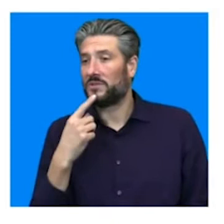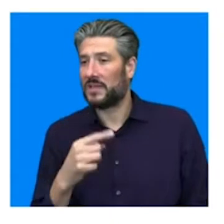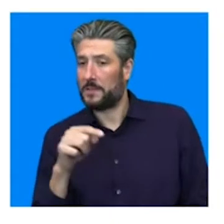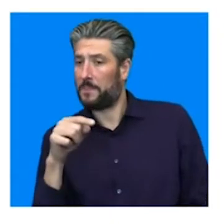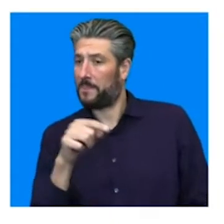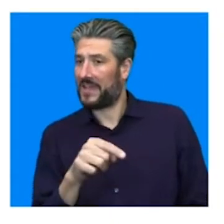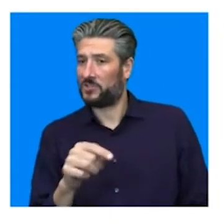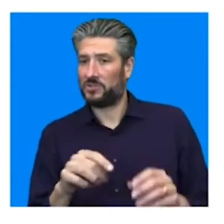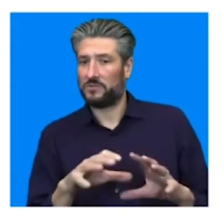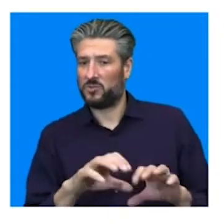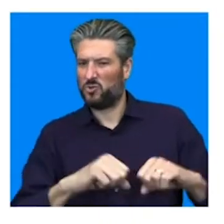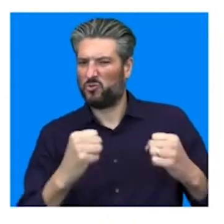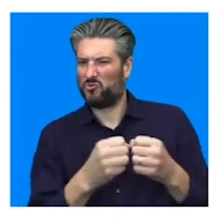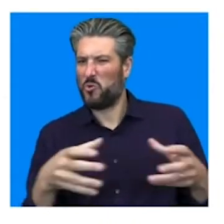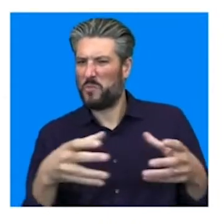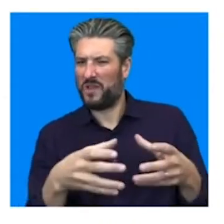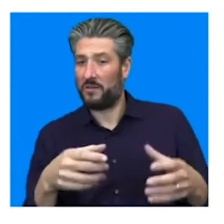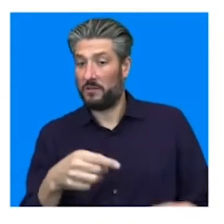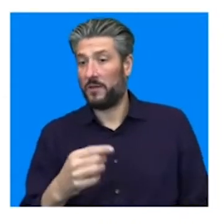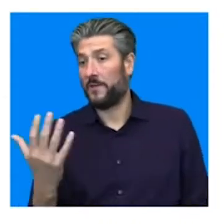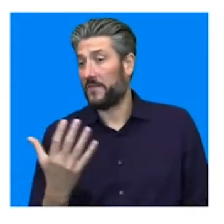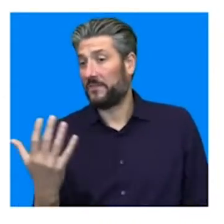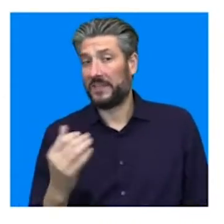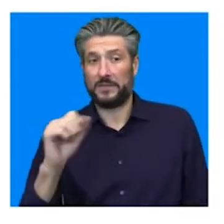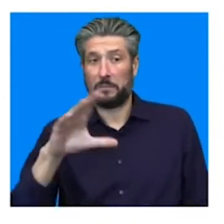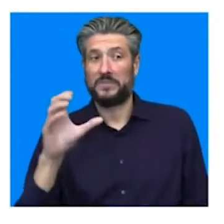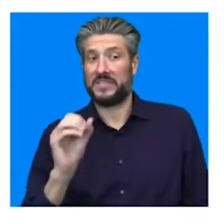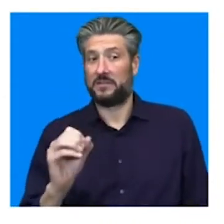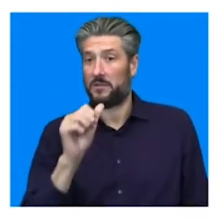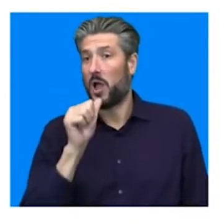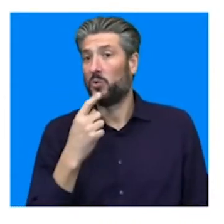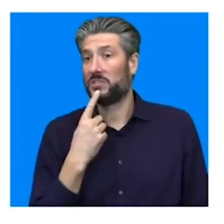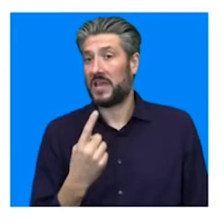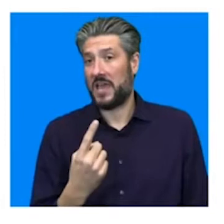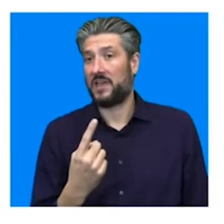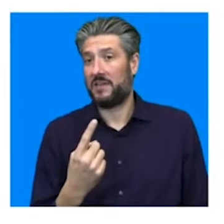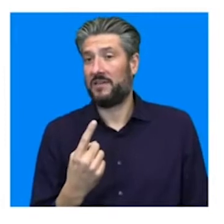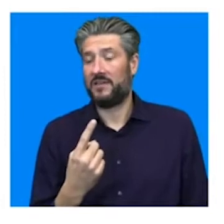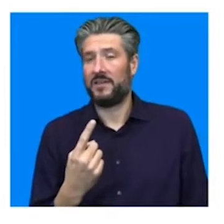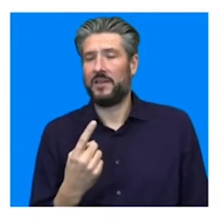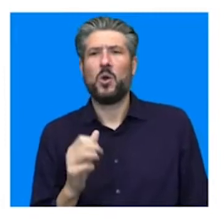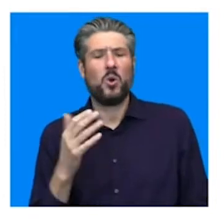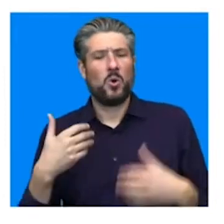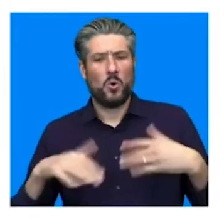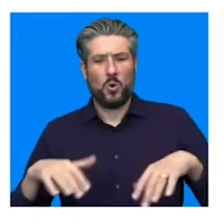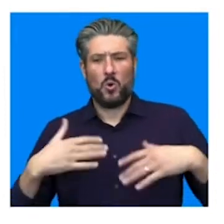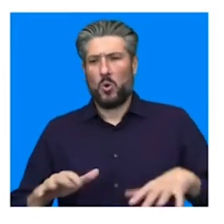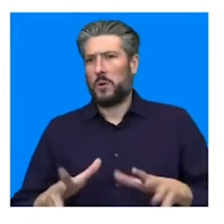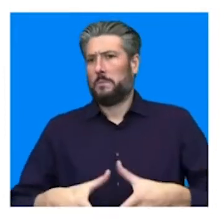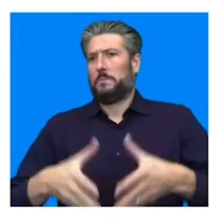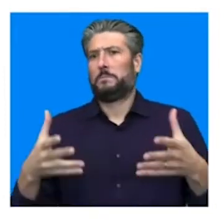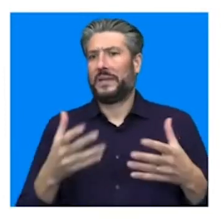like right now I think 15%, about 1 billion people, and 1 out of 7, which is of course a huge number. But that's also that's